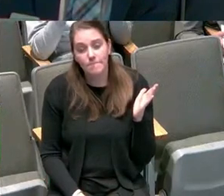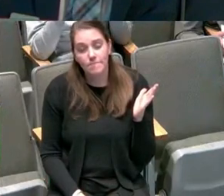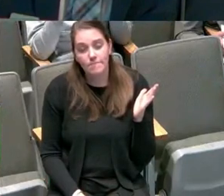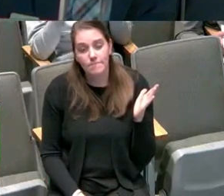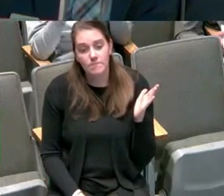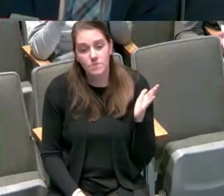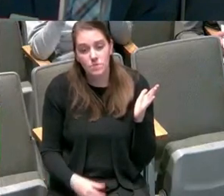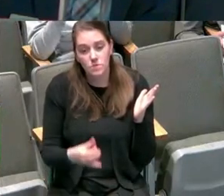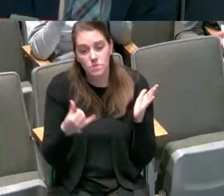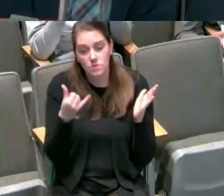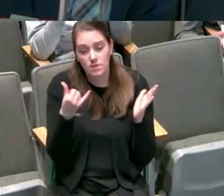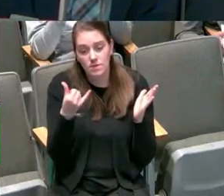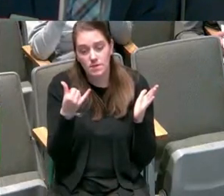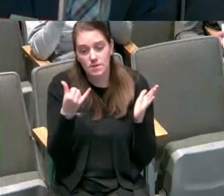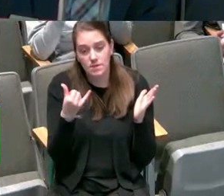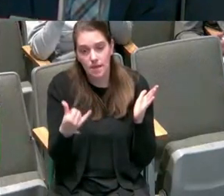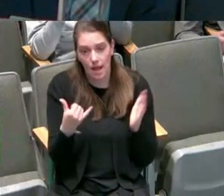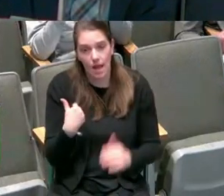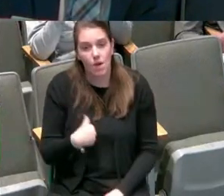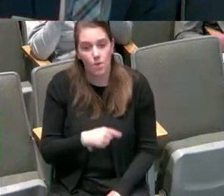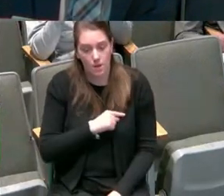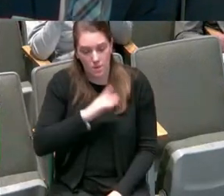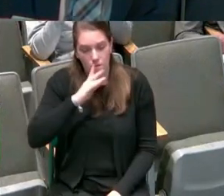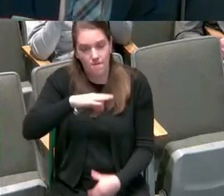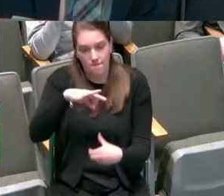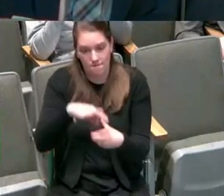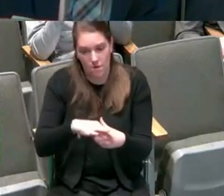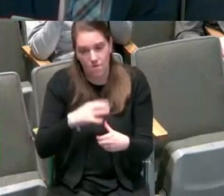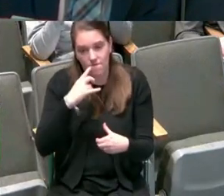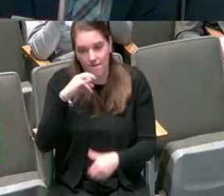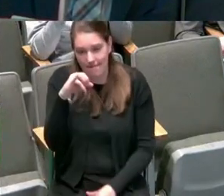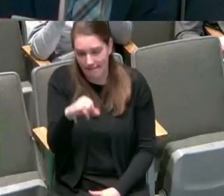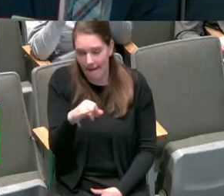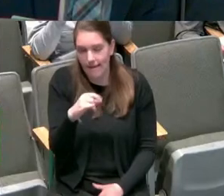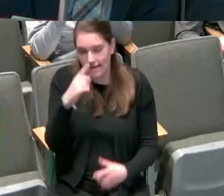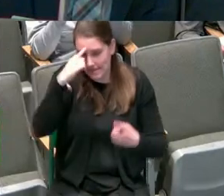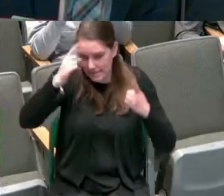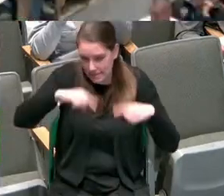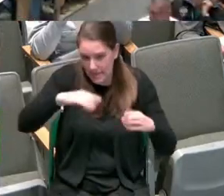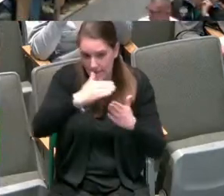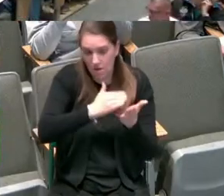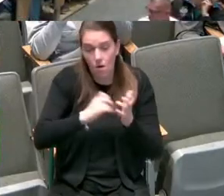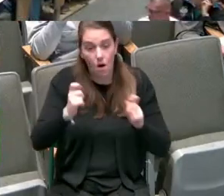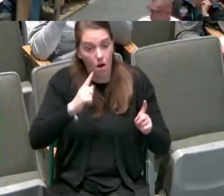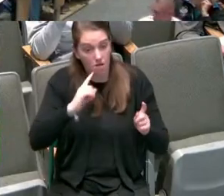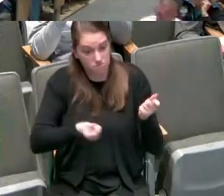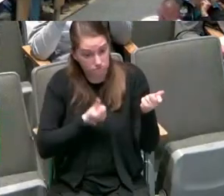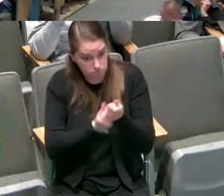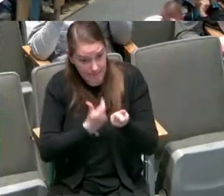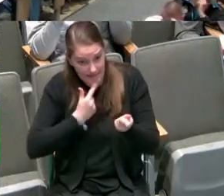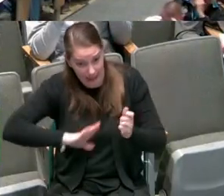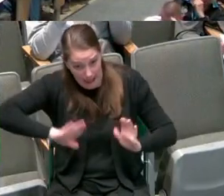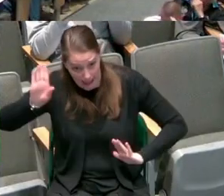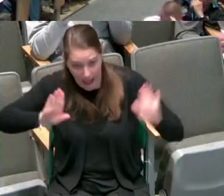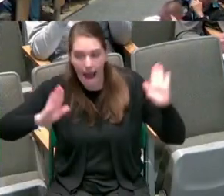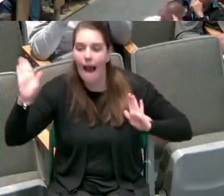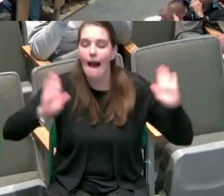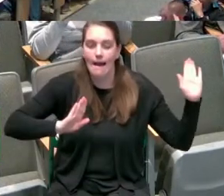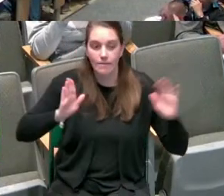we're going to vote on the consent agenda all in favor please say aye